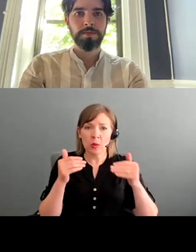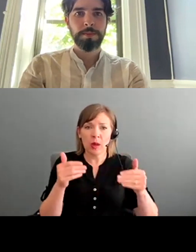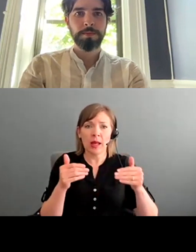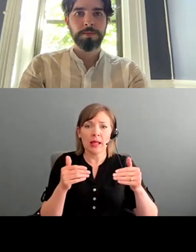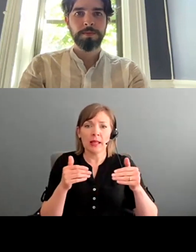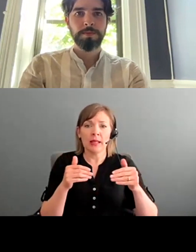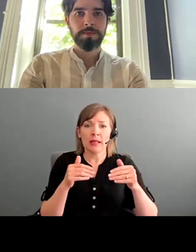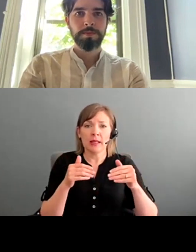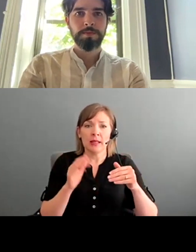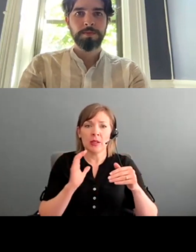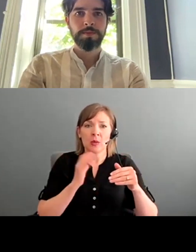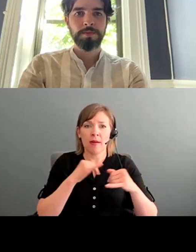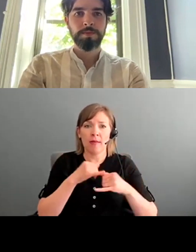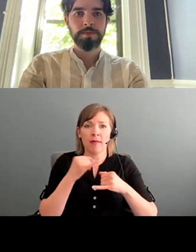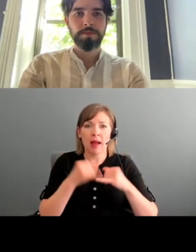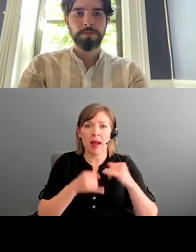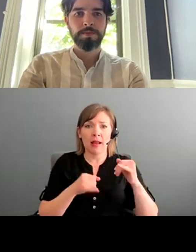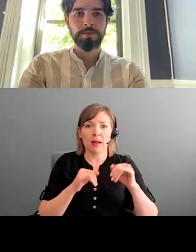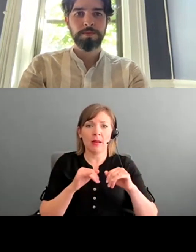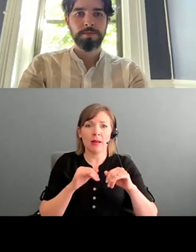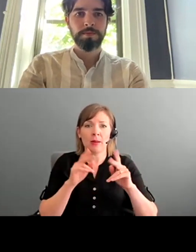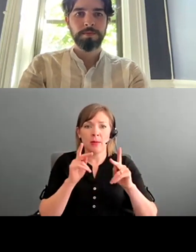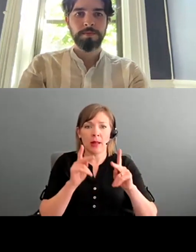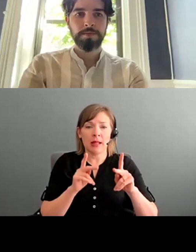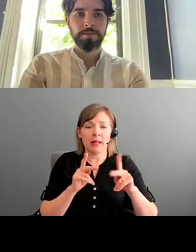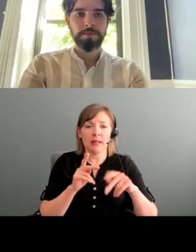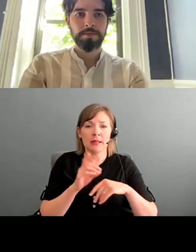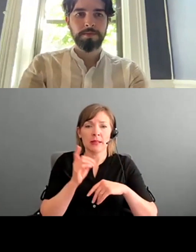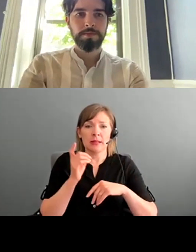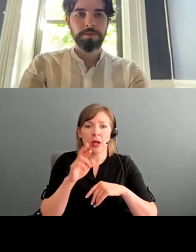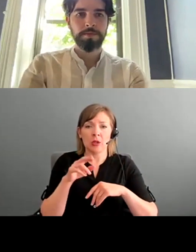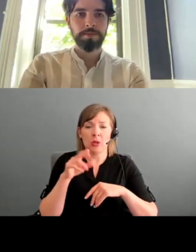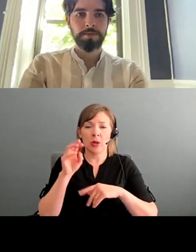our final panelist, Dr. Liat Ben-Moshe.